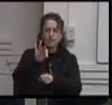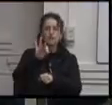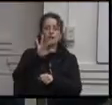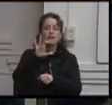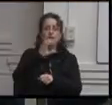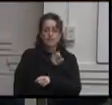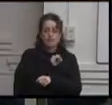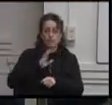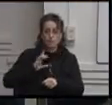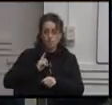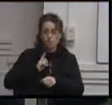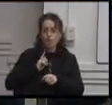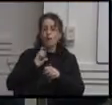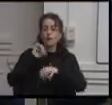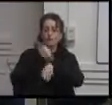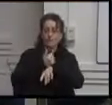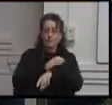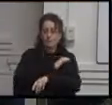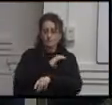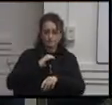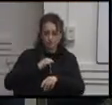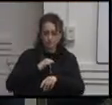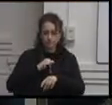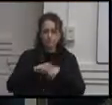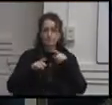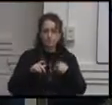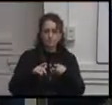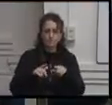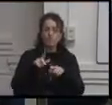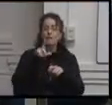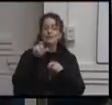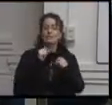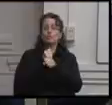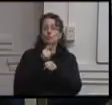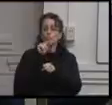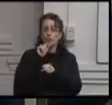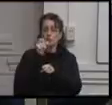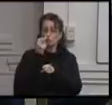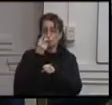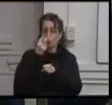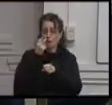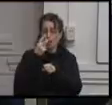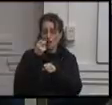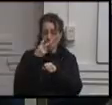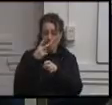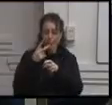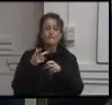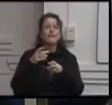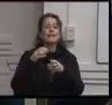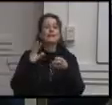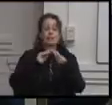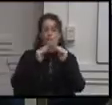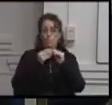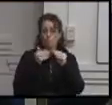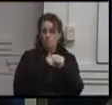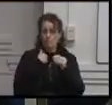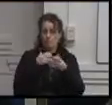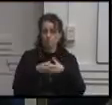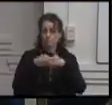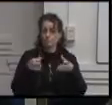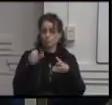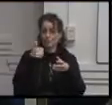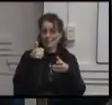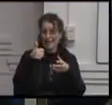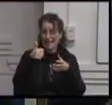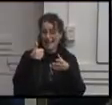its membership to 10 in 2012 and to 11 in 2014. And we currently have 10 members. We have an